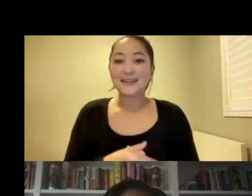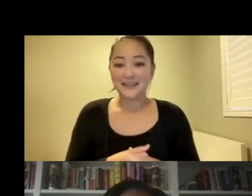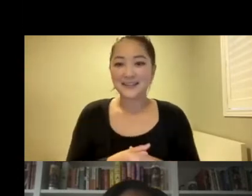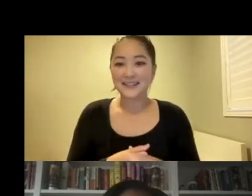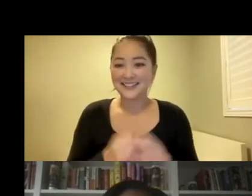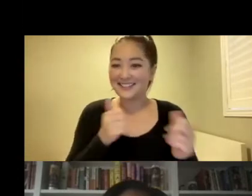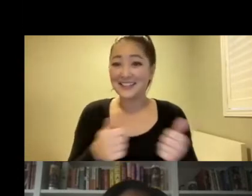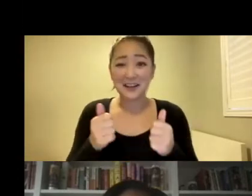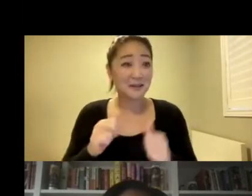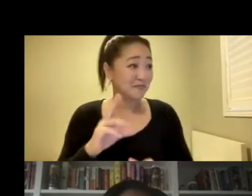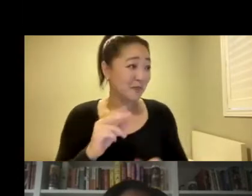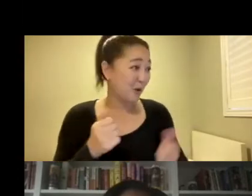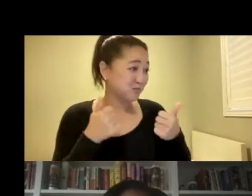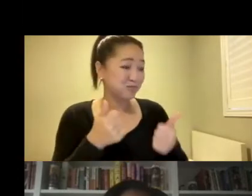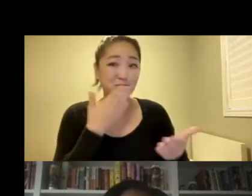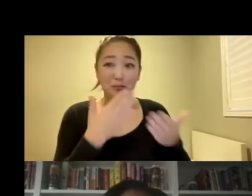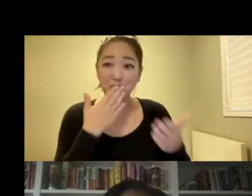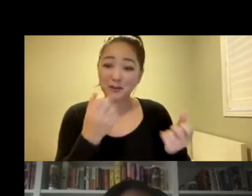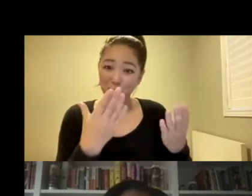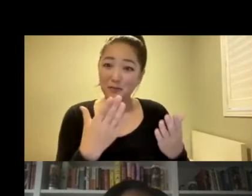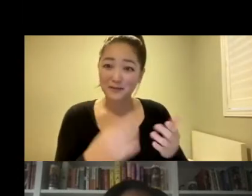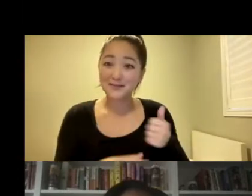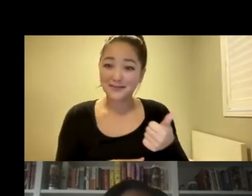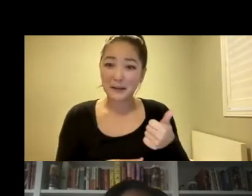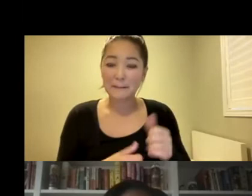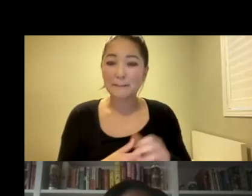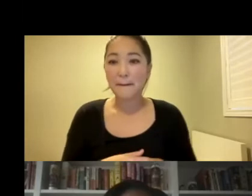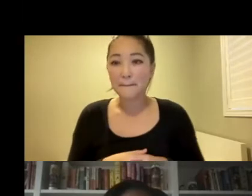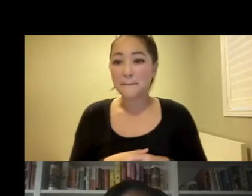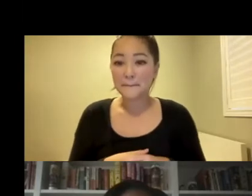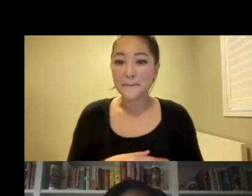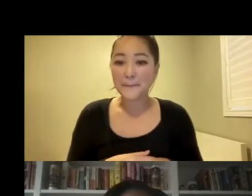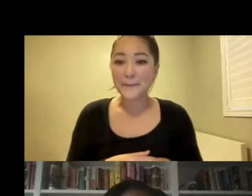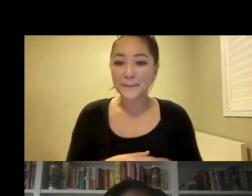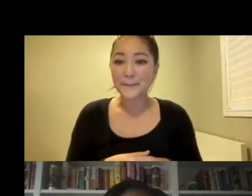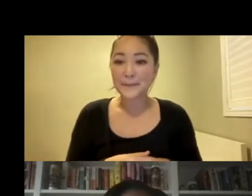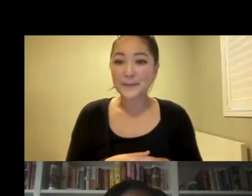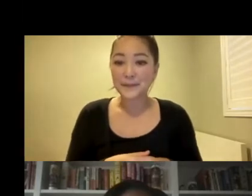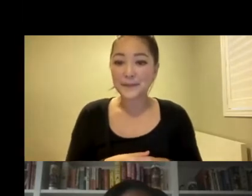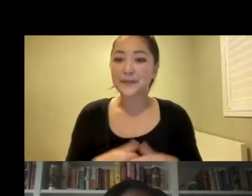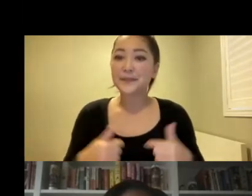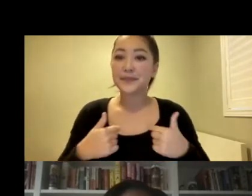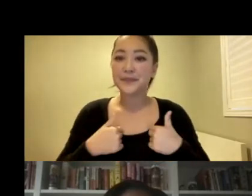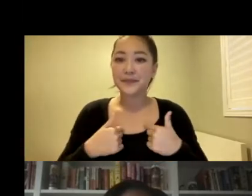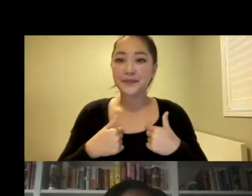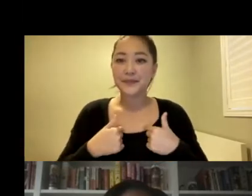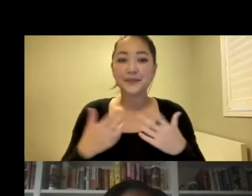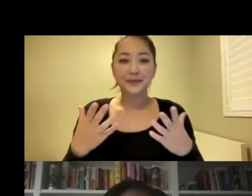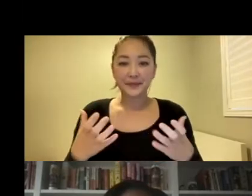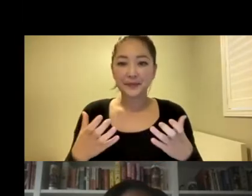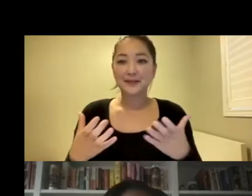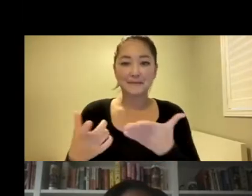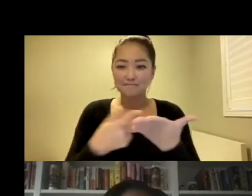actually, no, thanks for that. And I wanted just kind of go into the topic of the